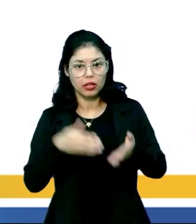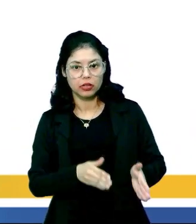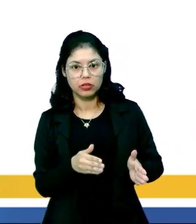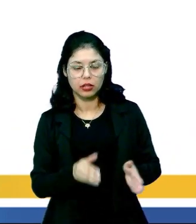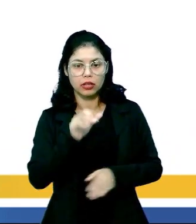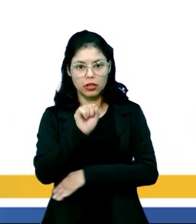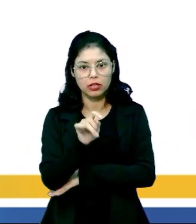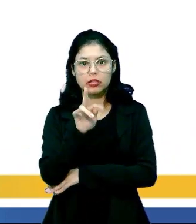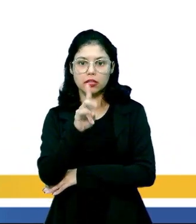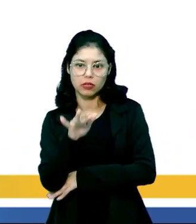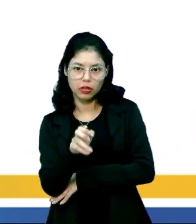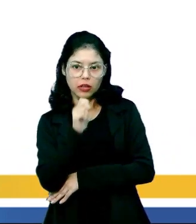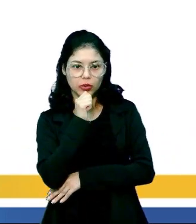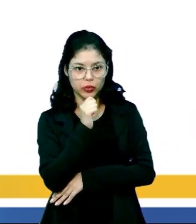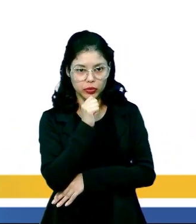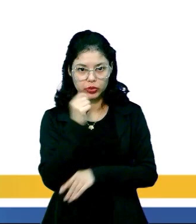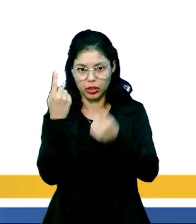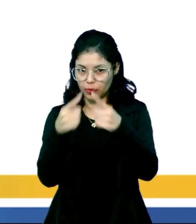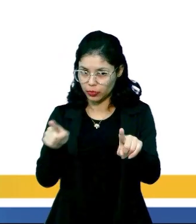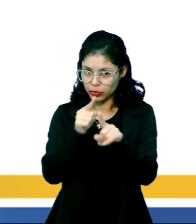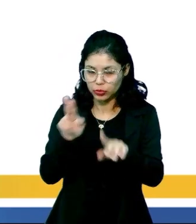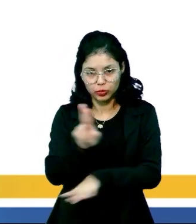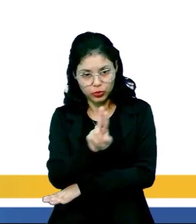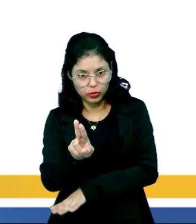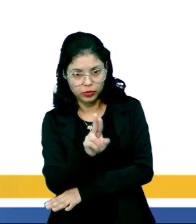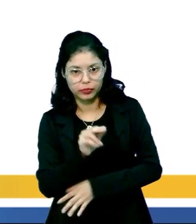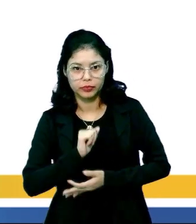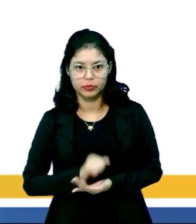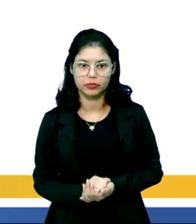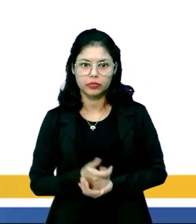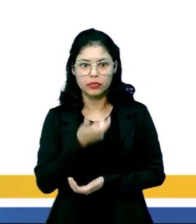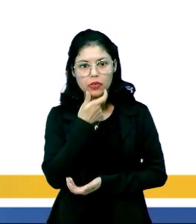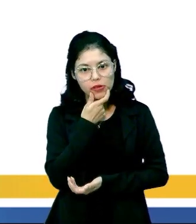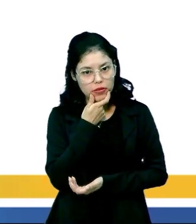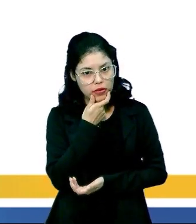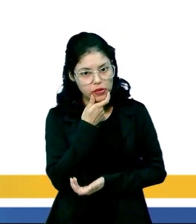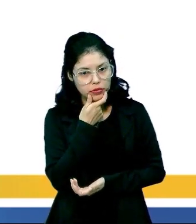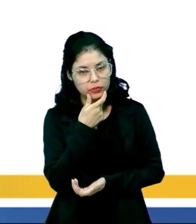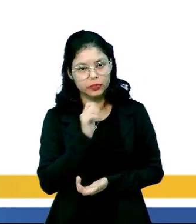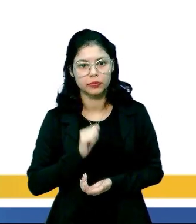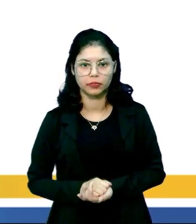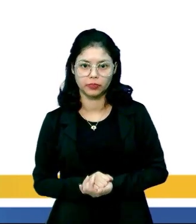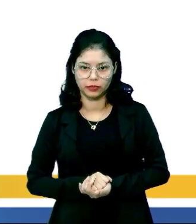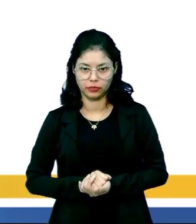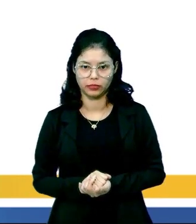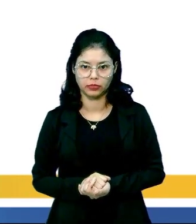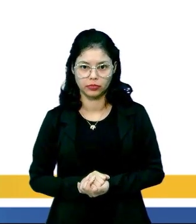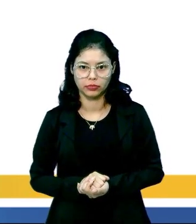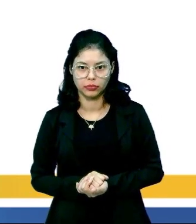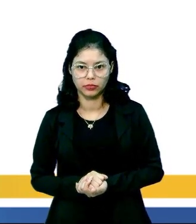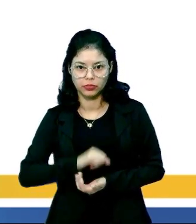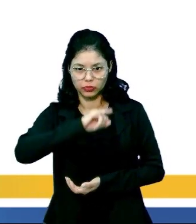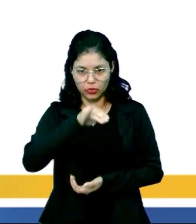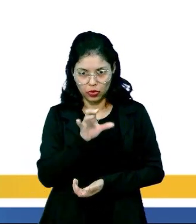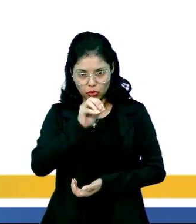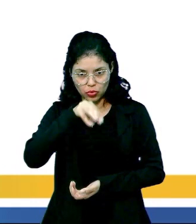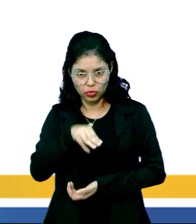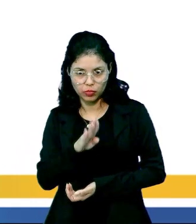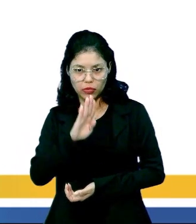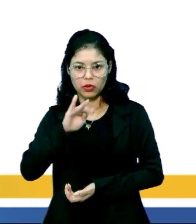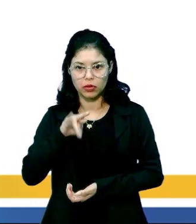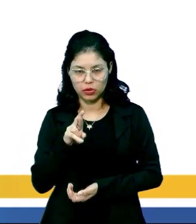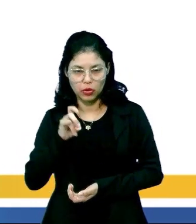cha de saudade Enough longing or more commonly in english No More Blues a tun by Tom Jobin